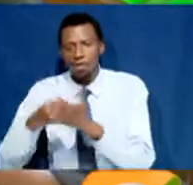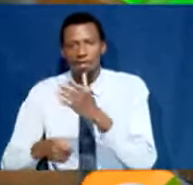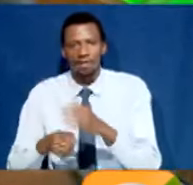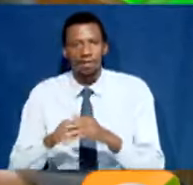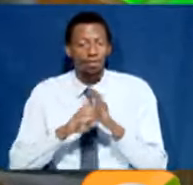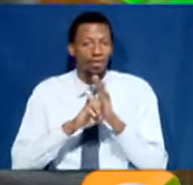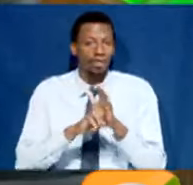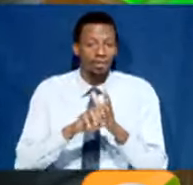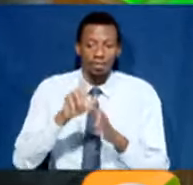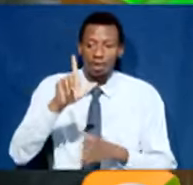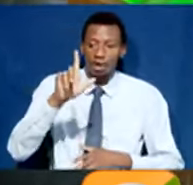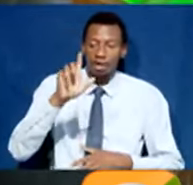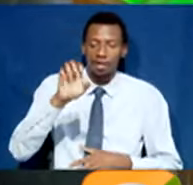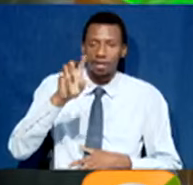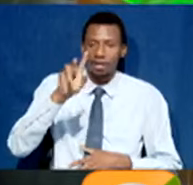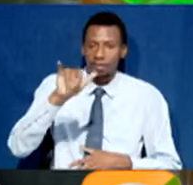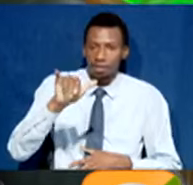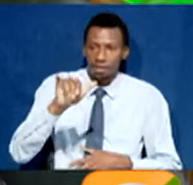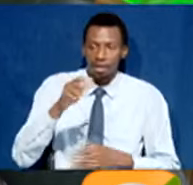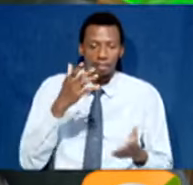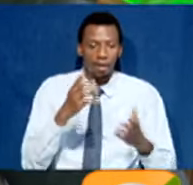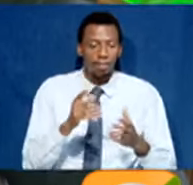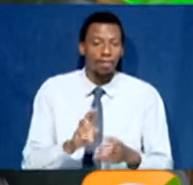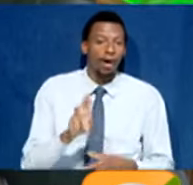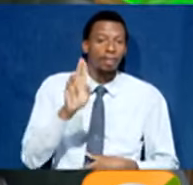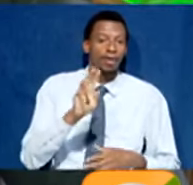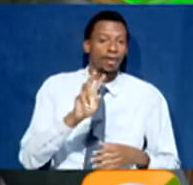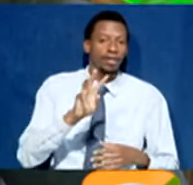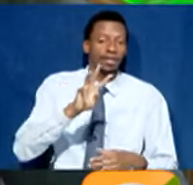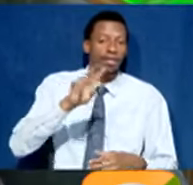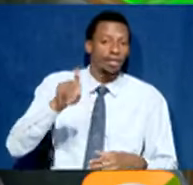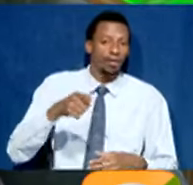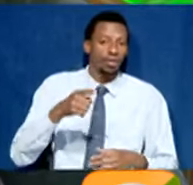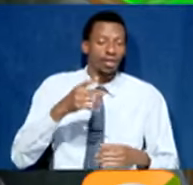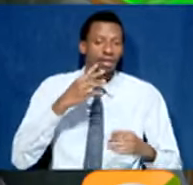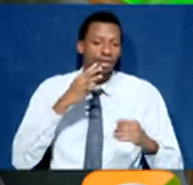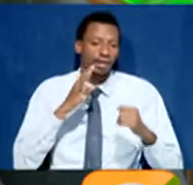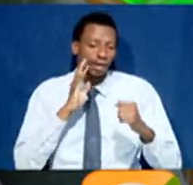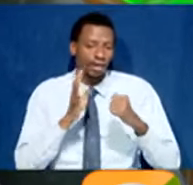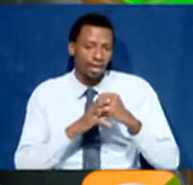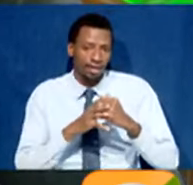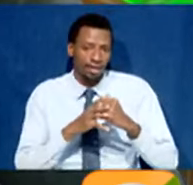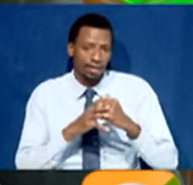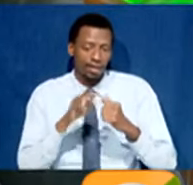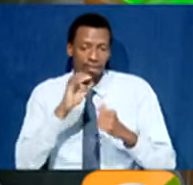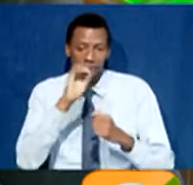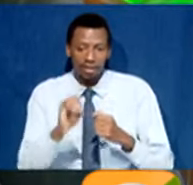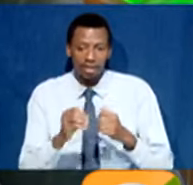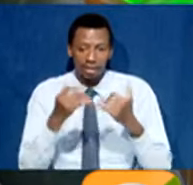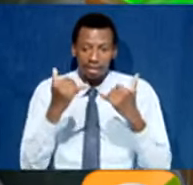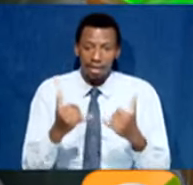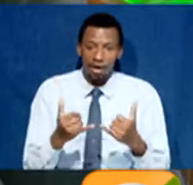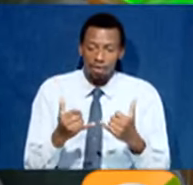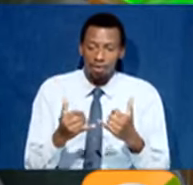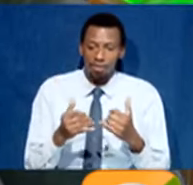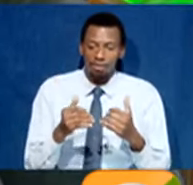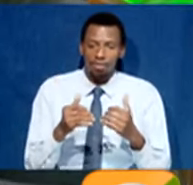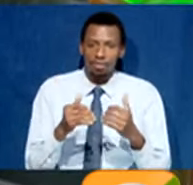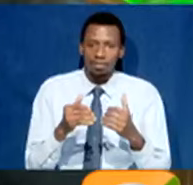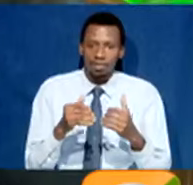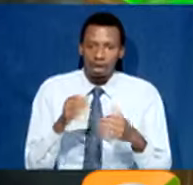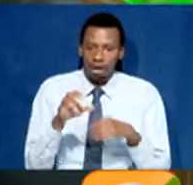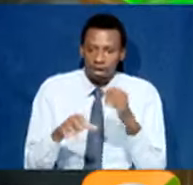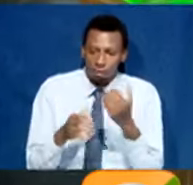levies going up by 3,900%. You find even pets now being, they're going to be taxed. And Kenyans